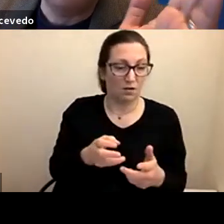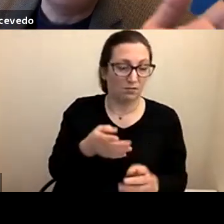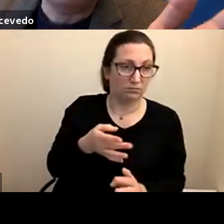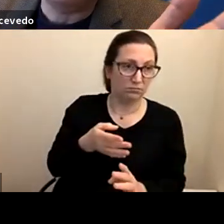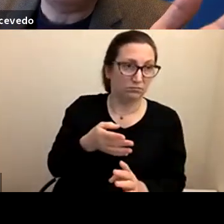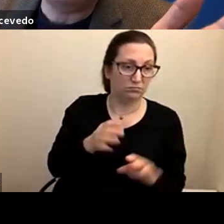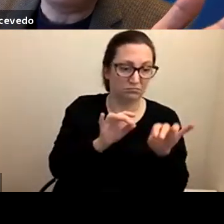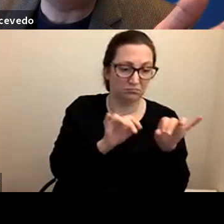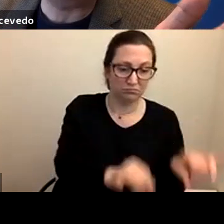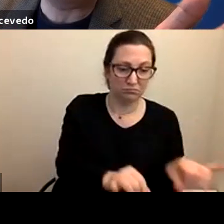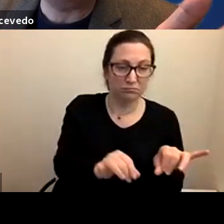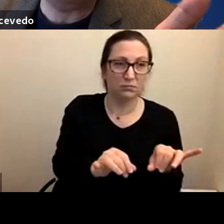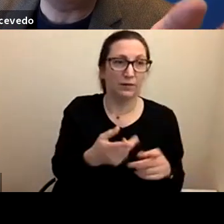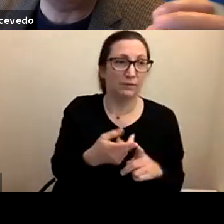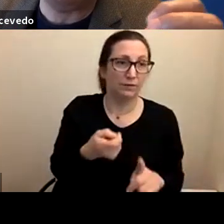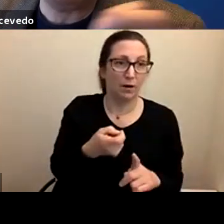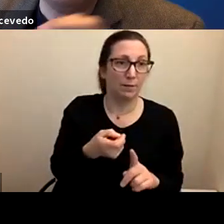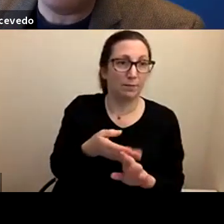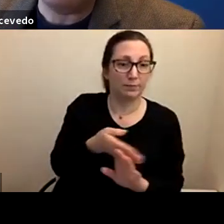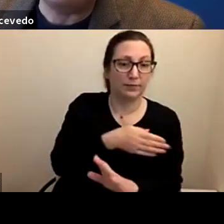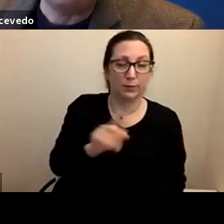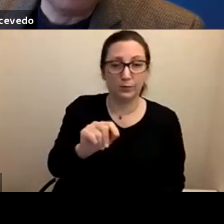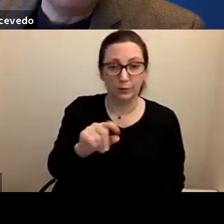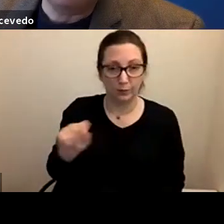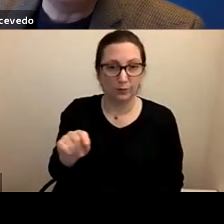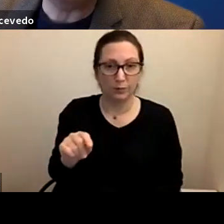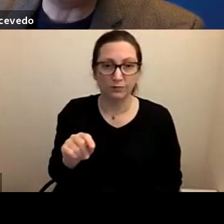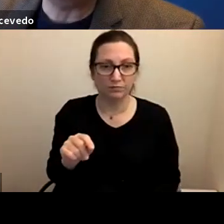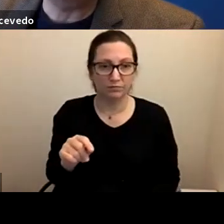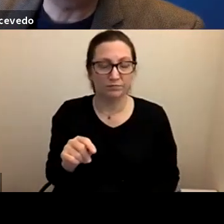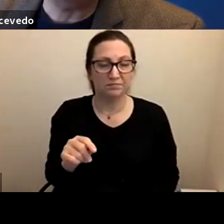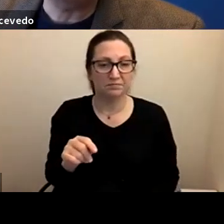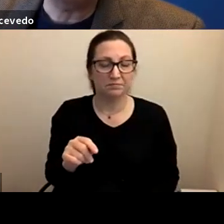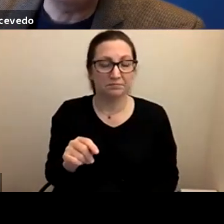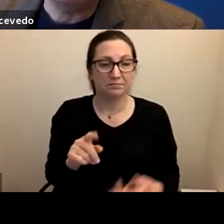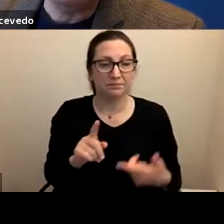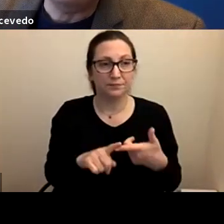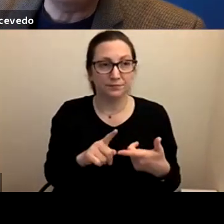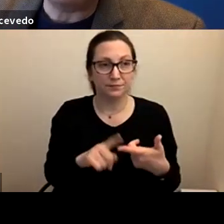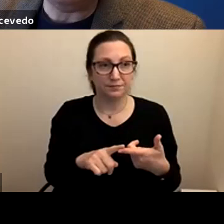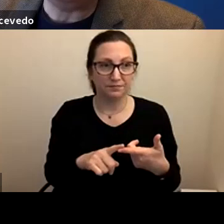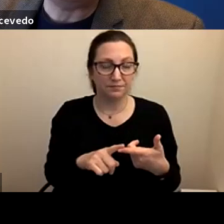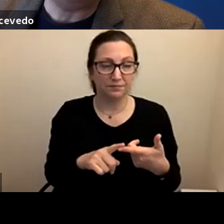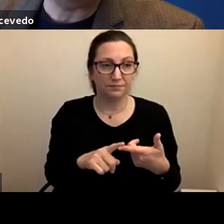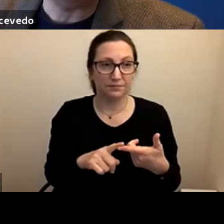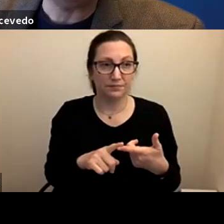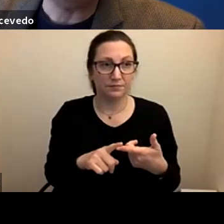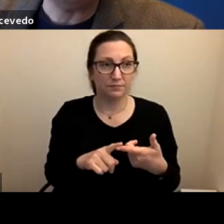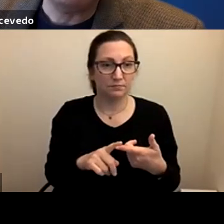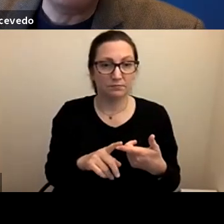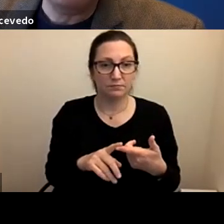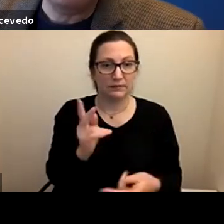us know how we all feel about that. The second is staying where we